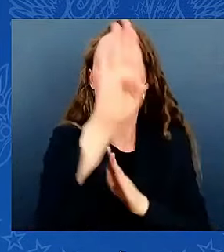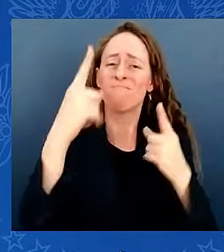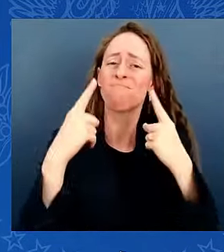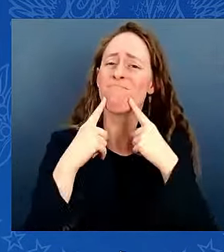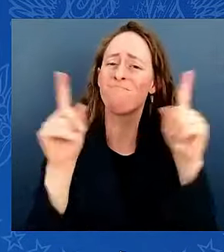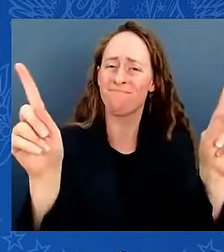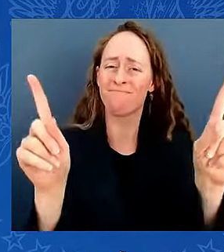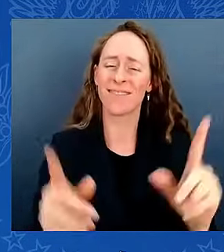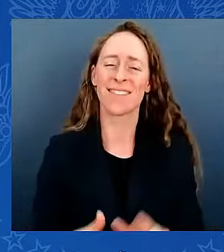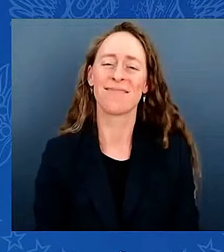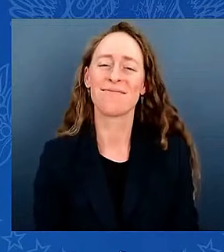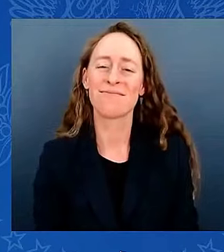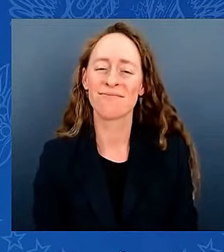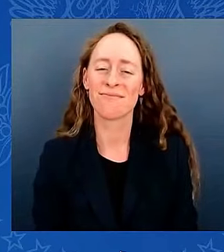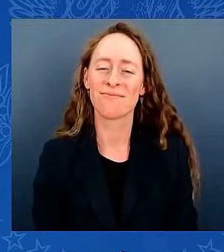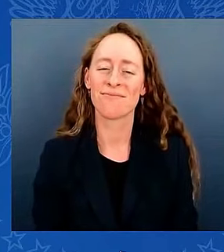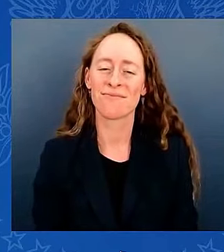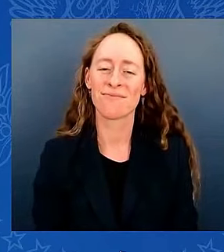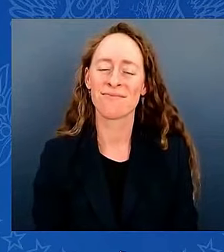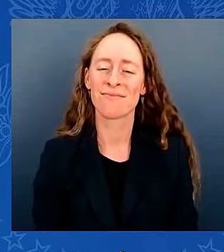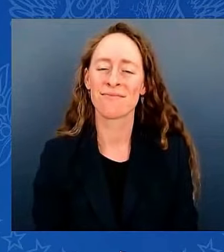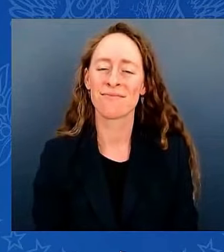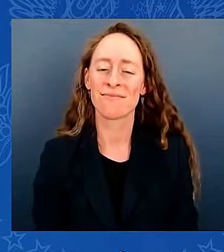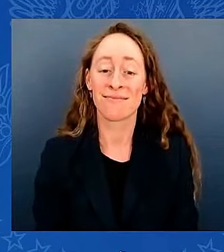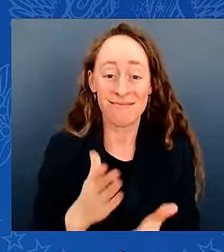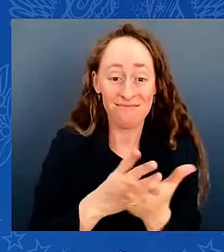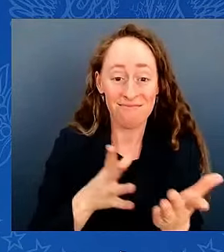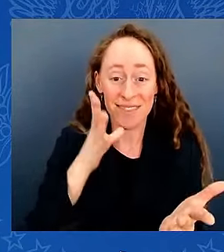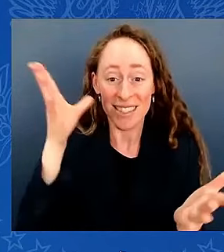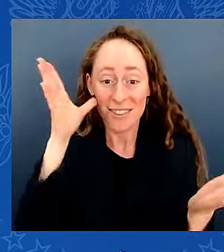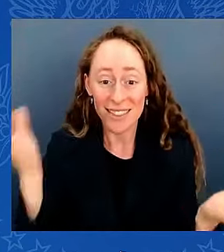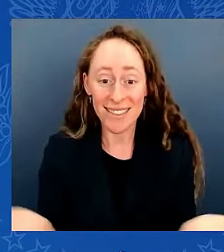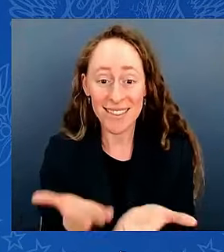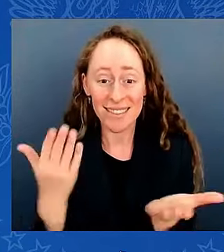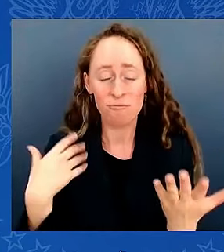y'all. I was once that young girl from Dallas, Texas.